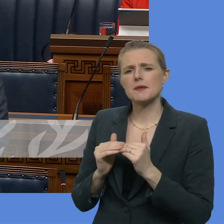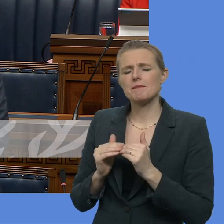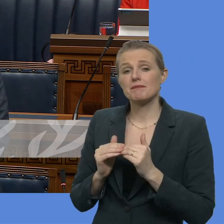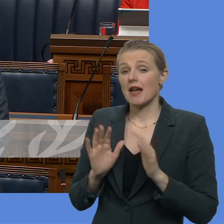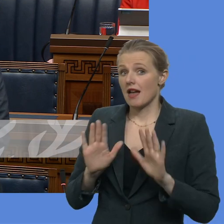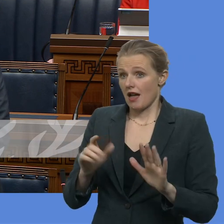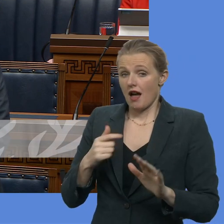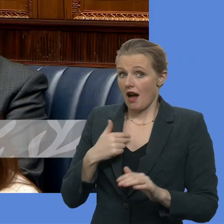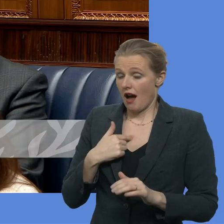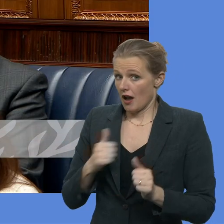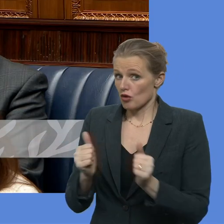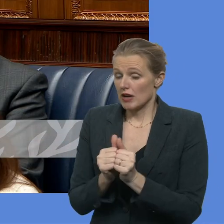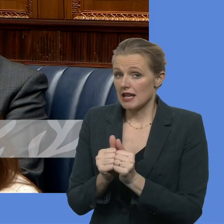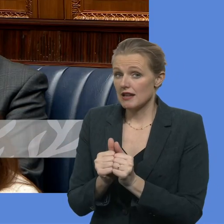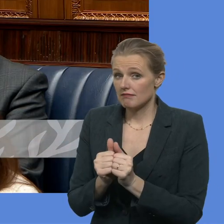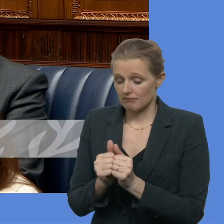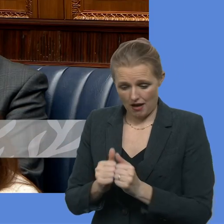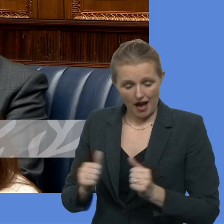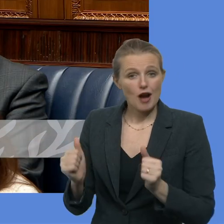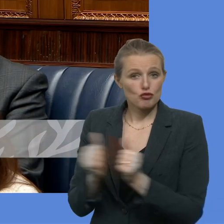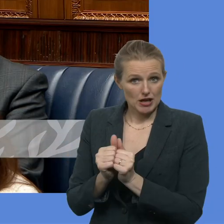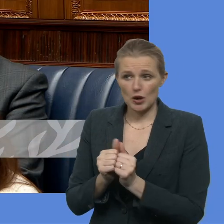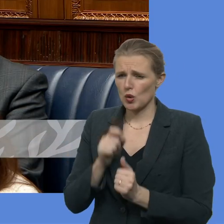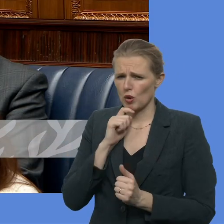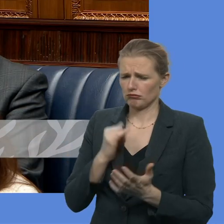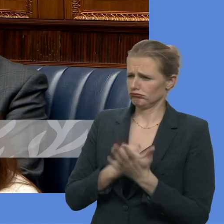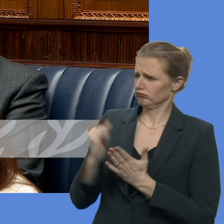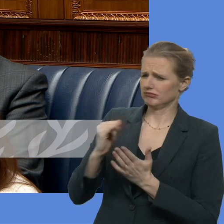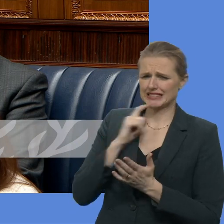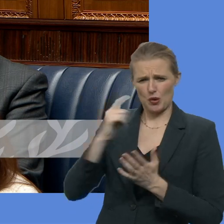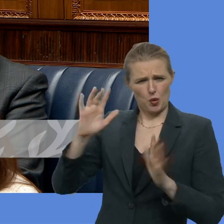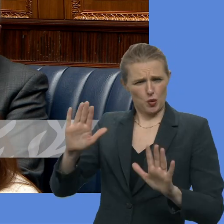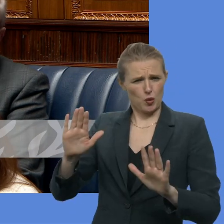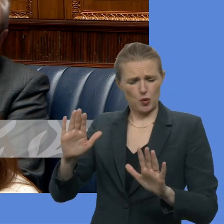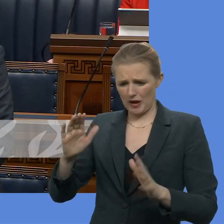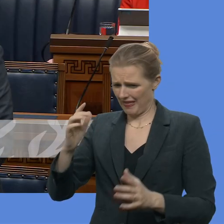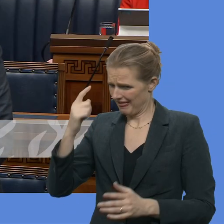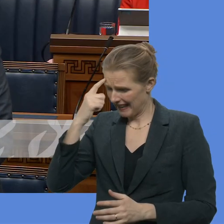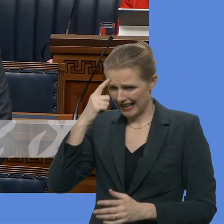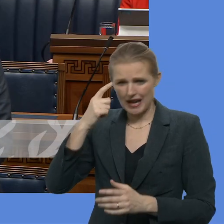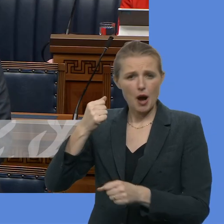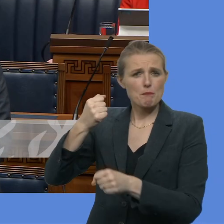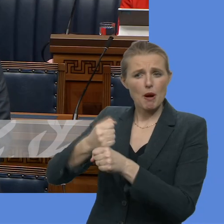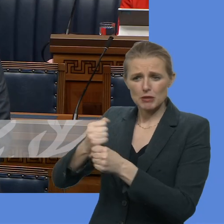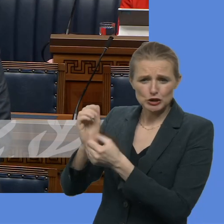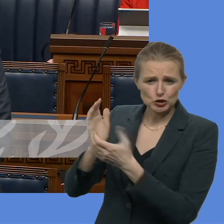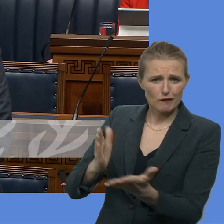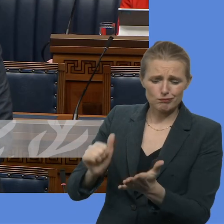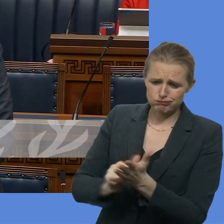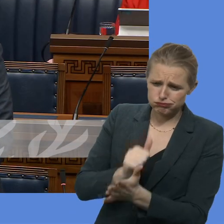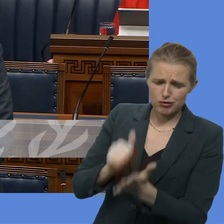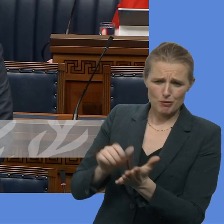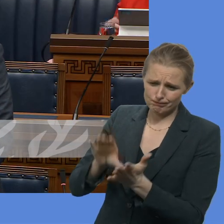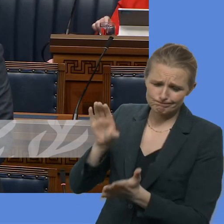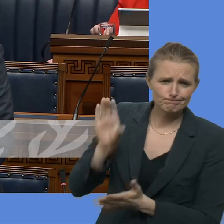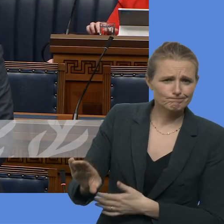completely agree with those who are saying that we need to also see our public services funded properly,